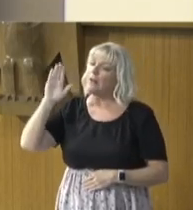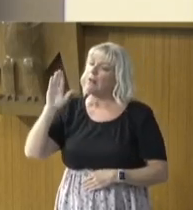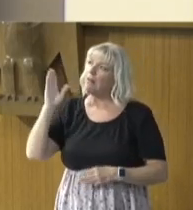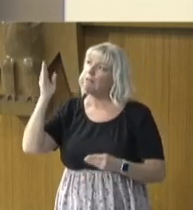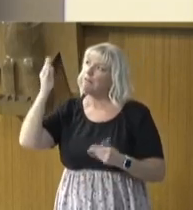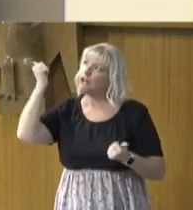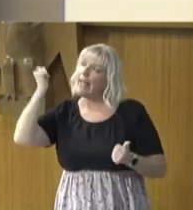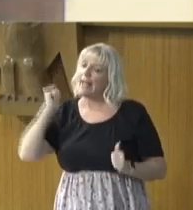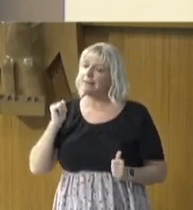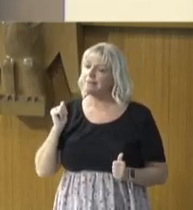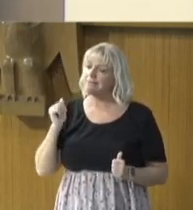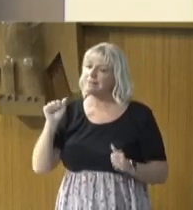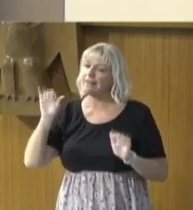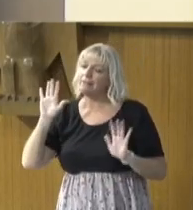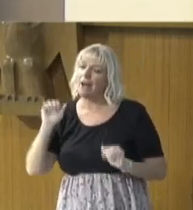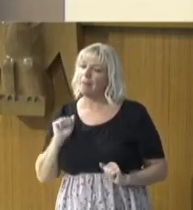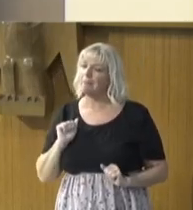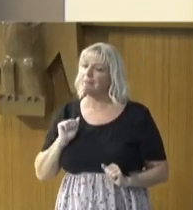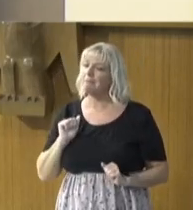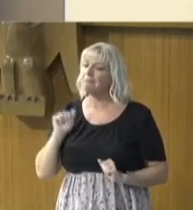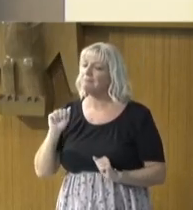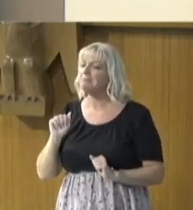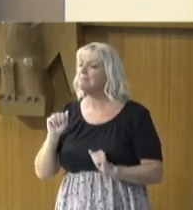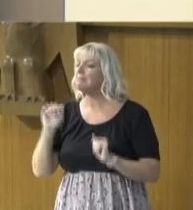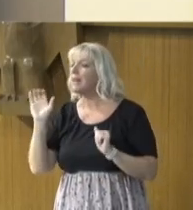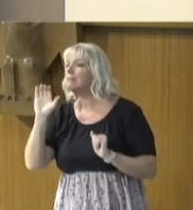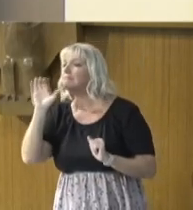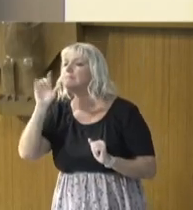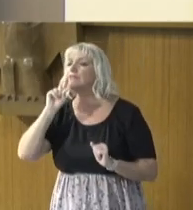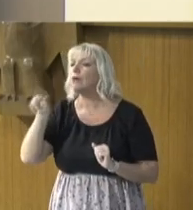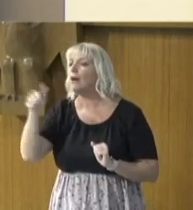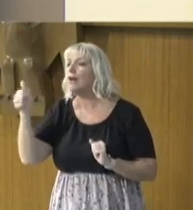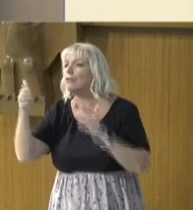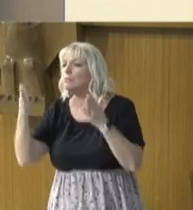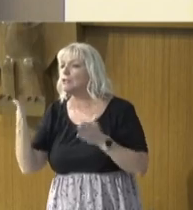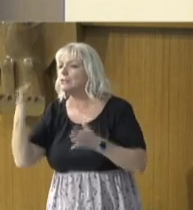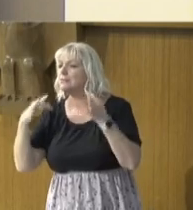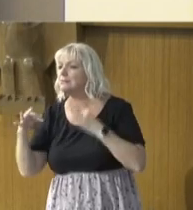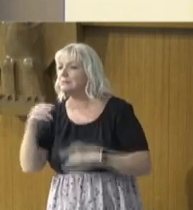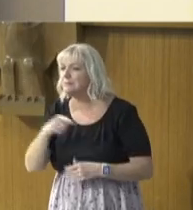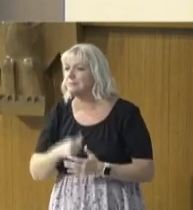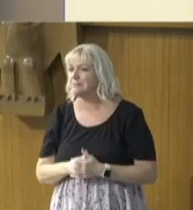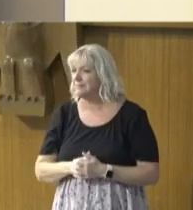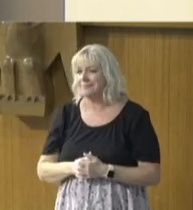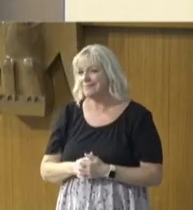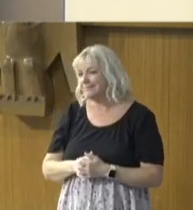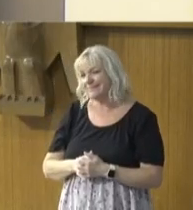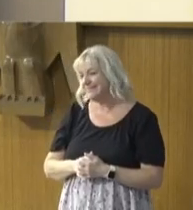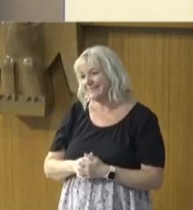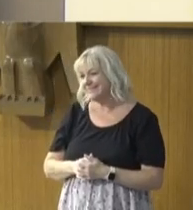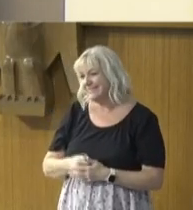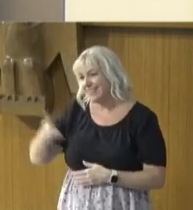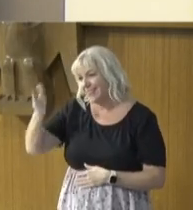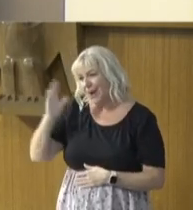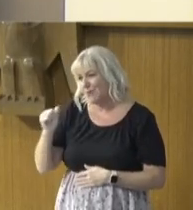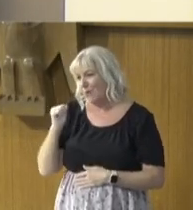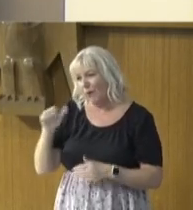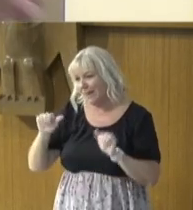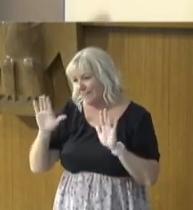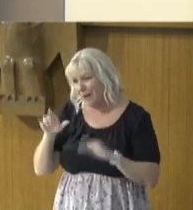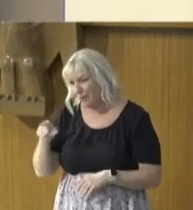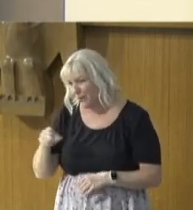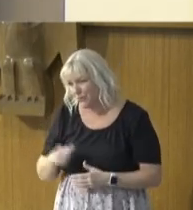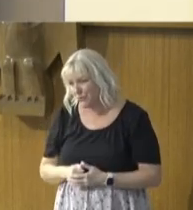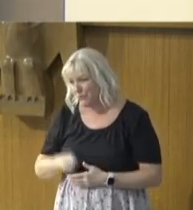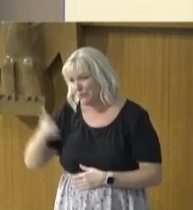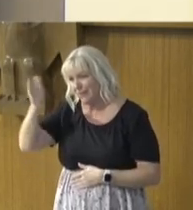or give up and move on to the next name on the list. Spoiler alert, she won't. She's just